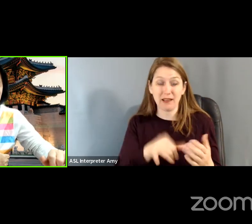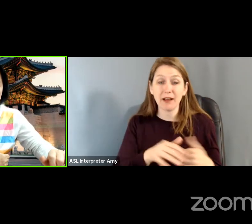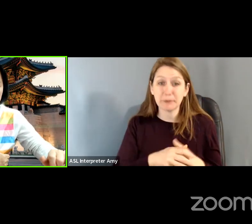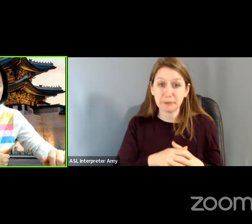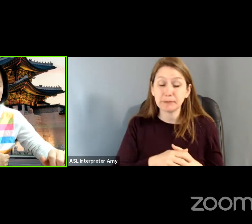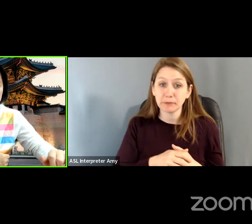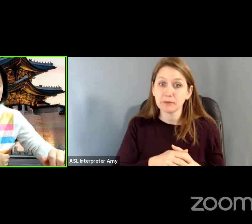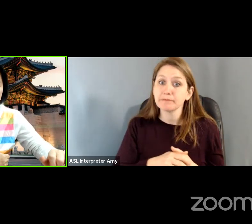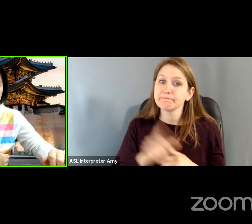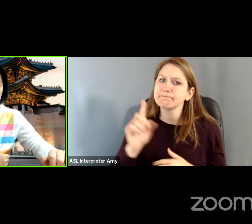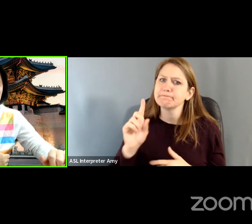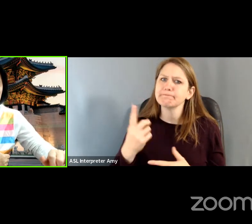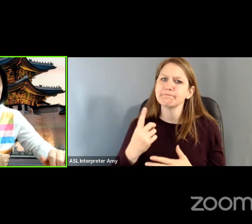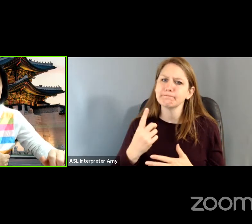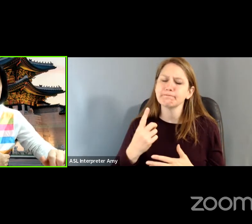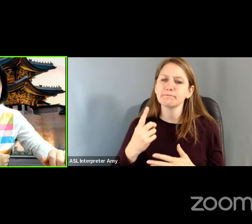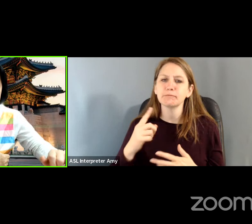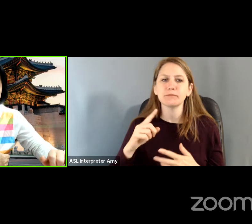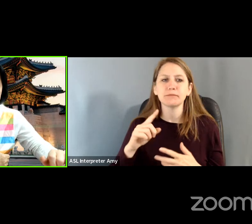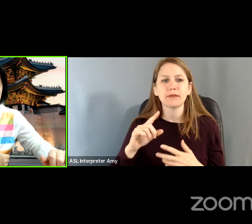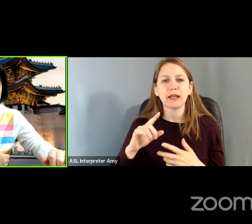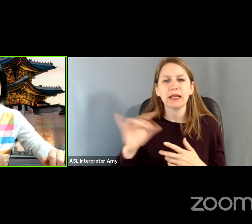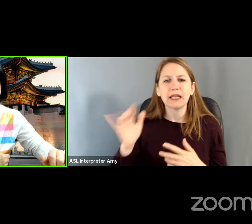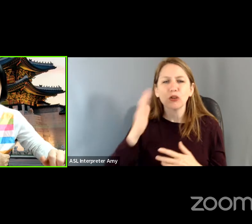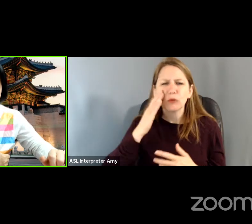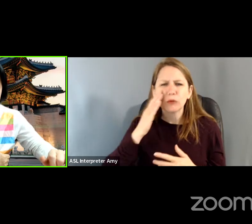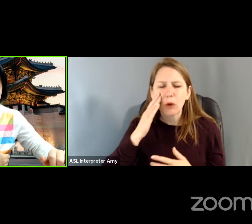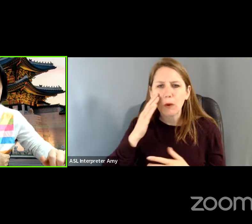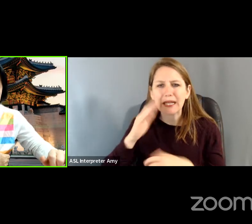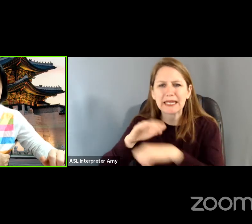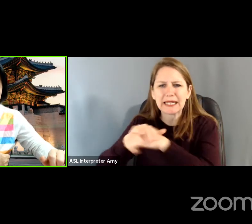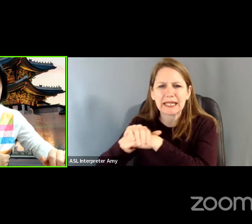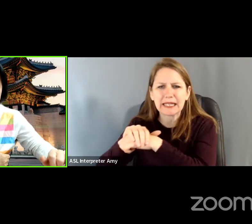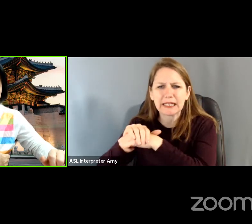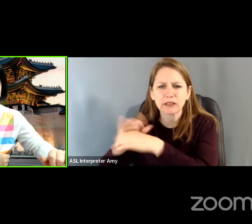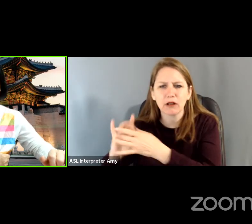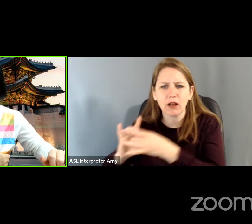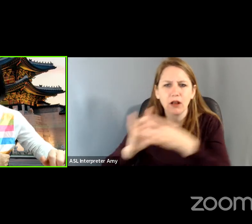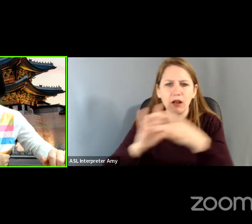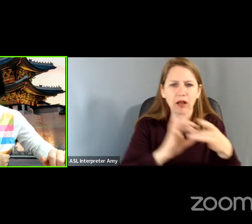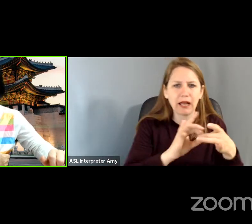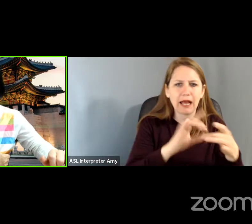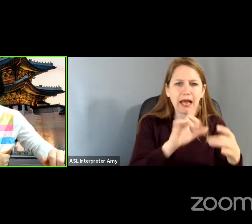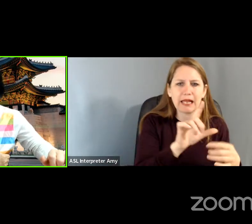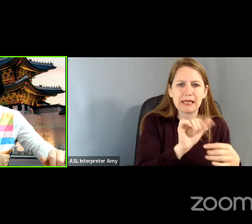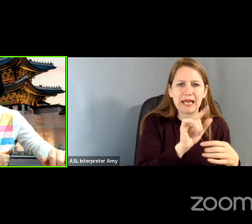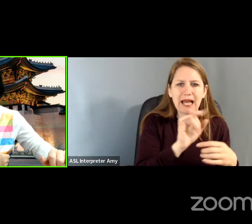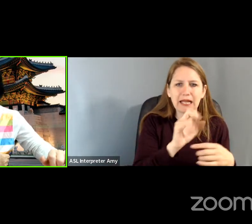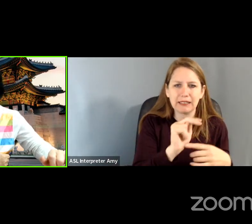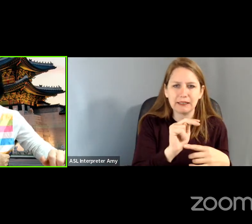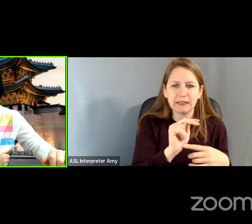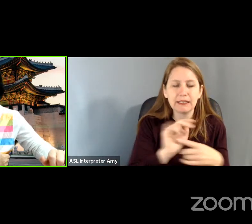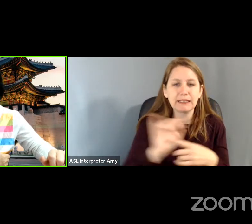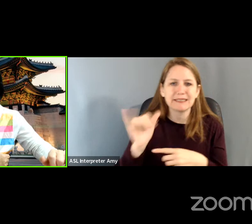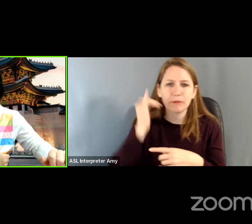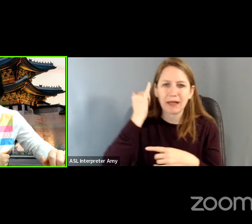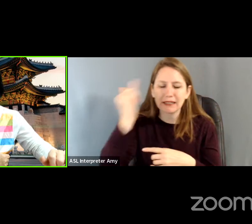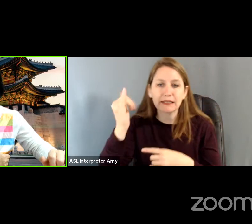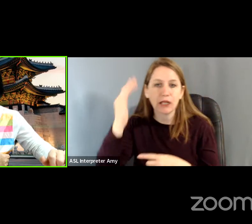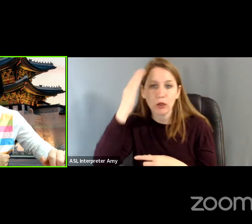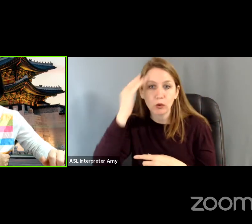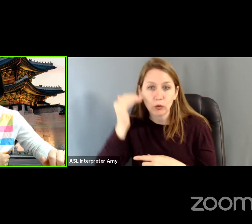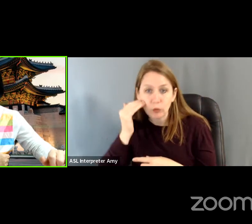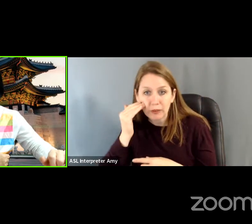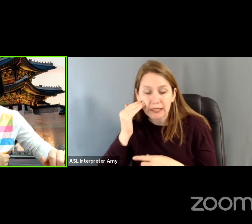the relationship between Latin and English, Chinese has had a great